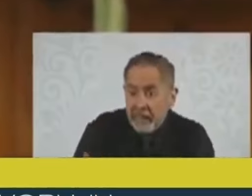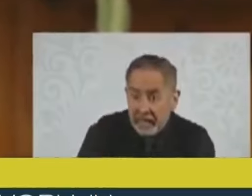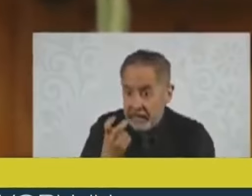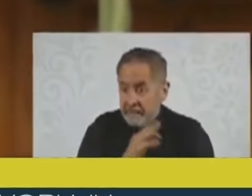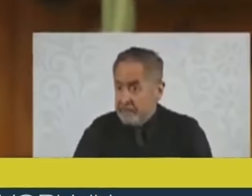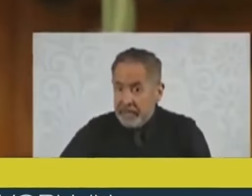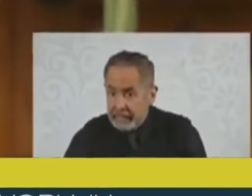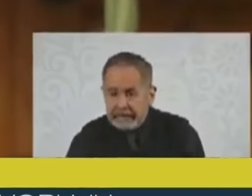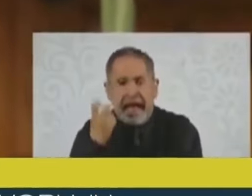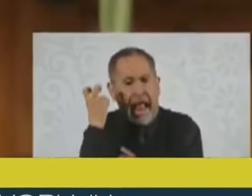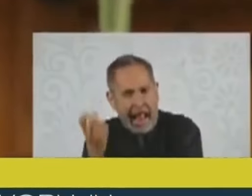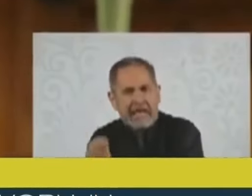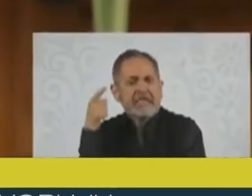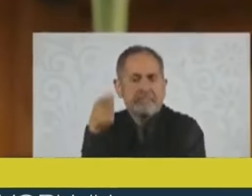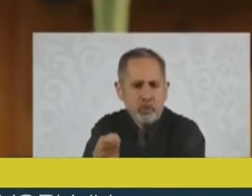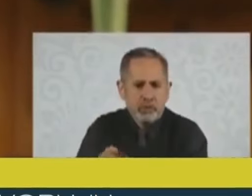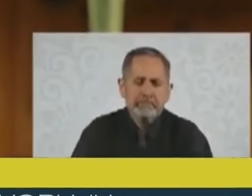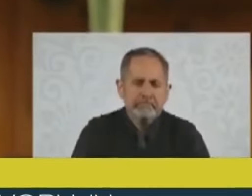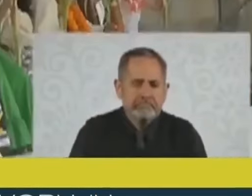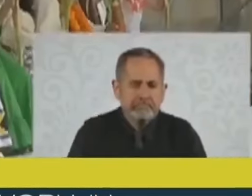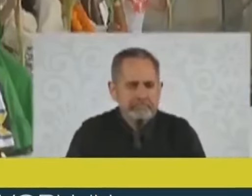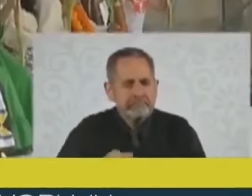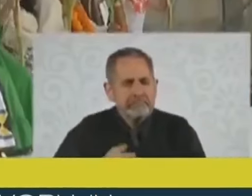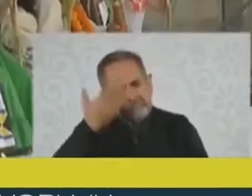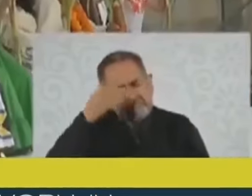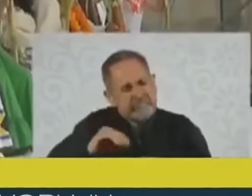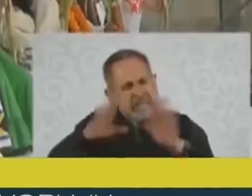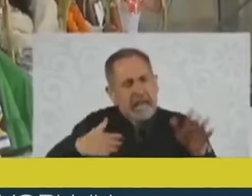well-being and happiness of our people.